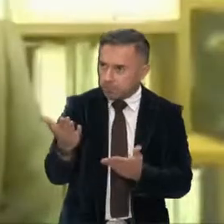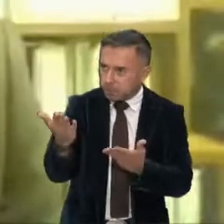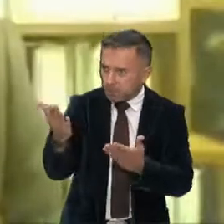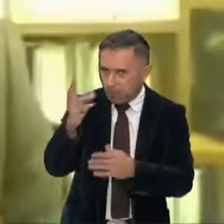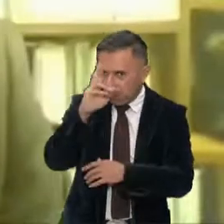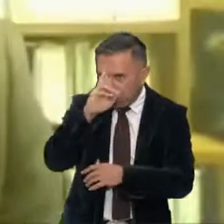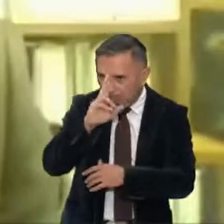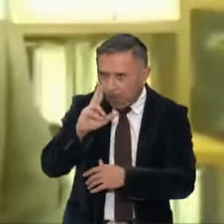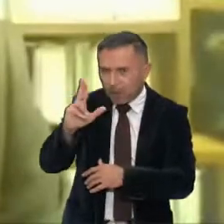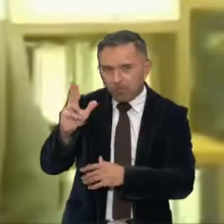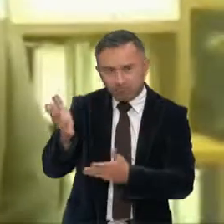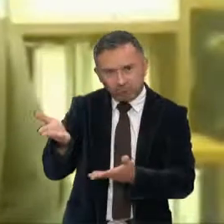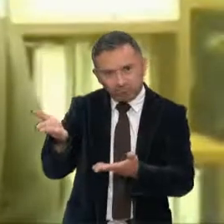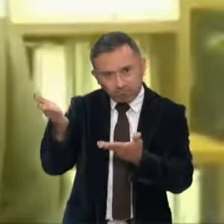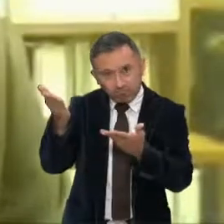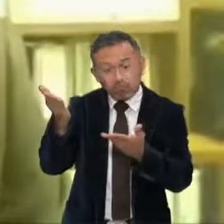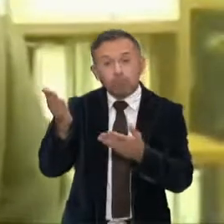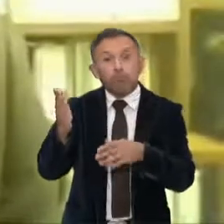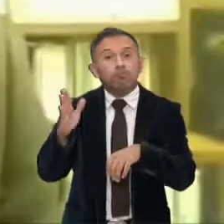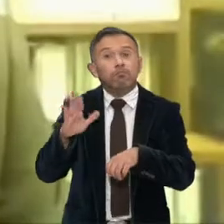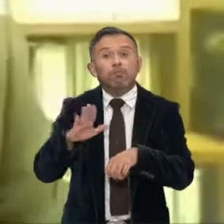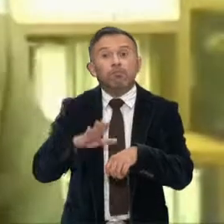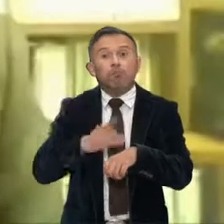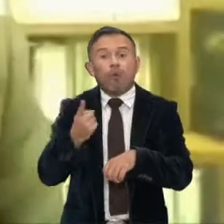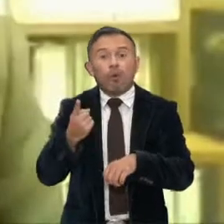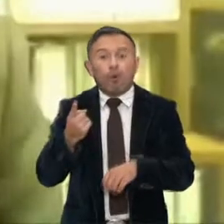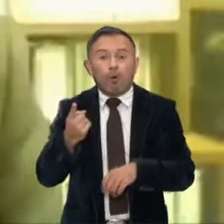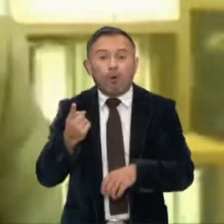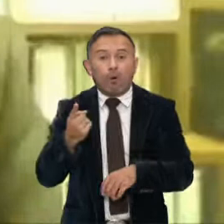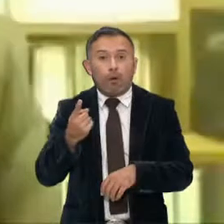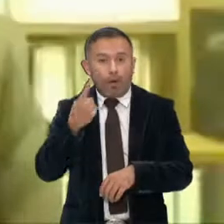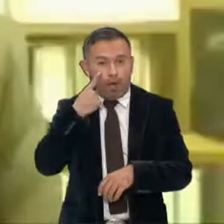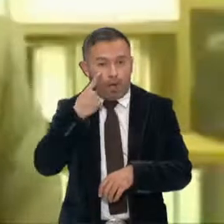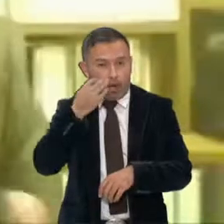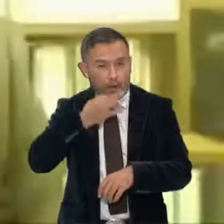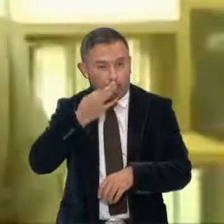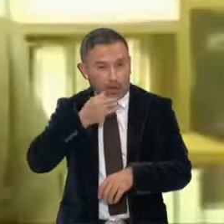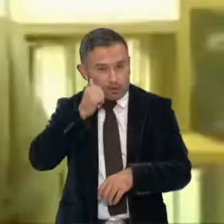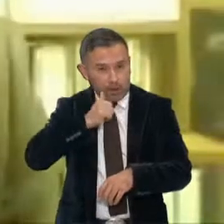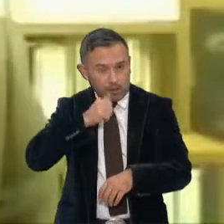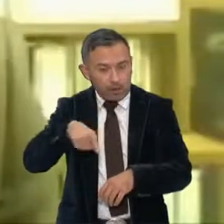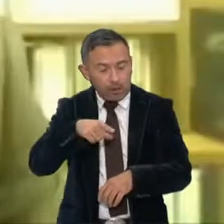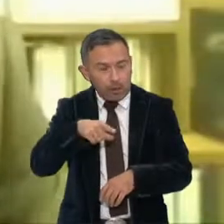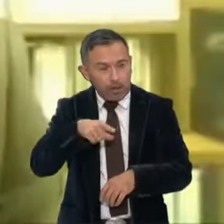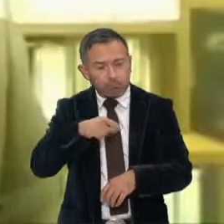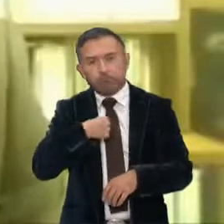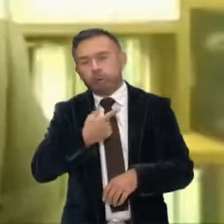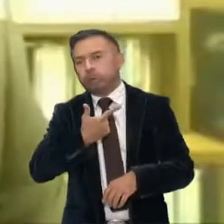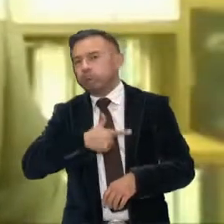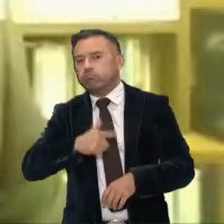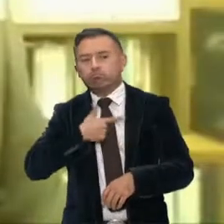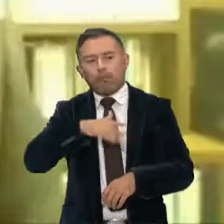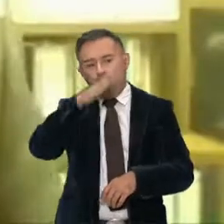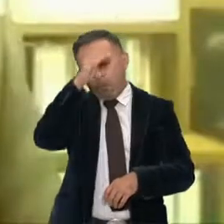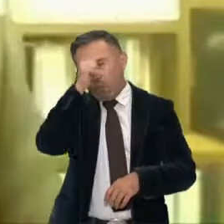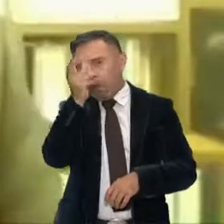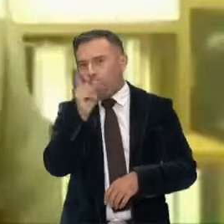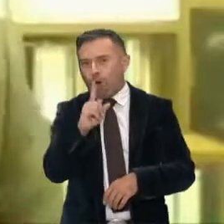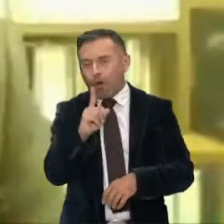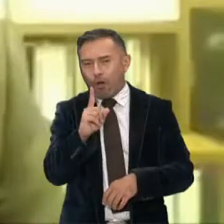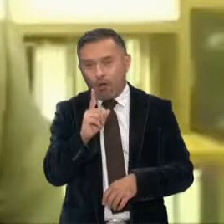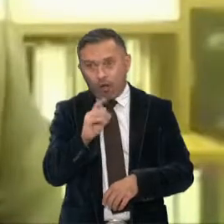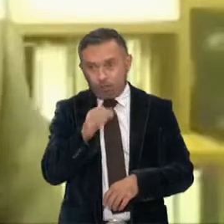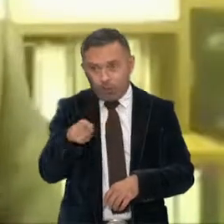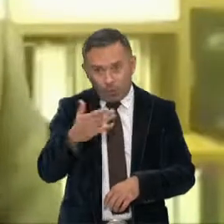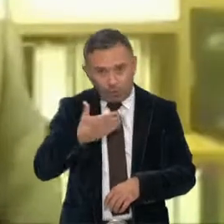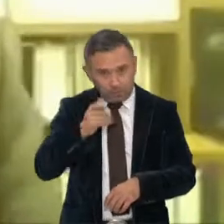a gesture that is very honorable from their part. It is not common in